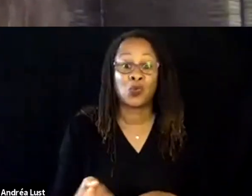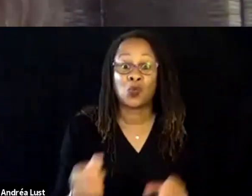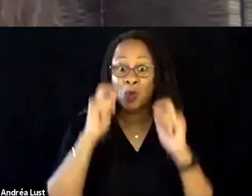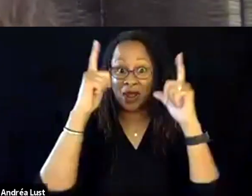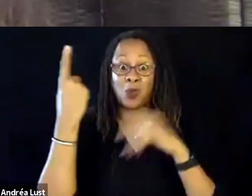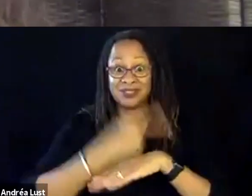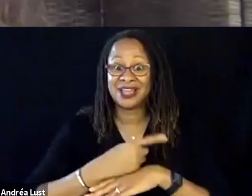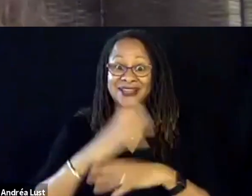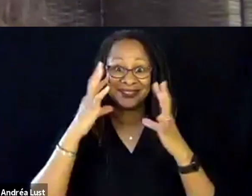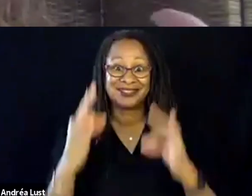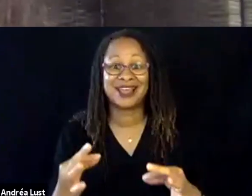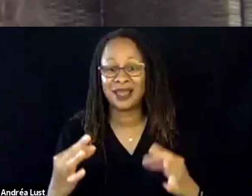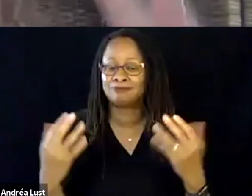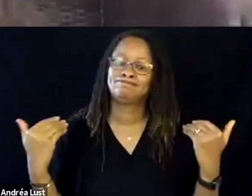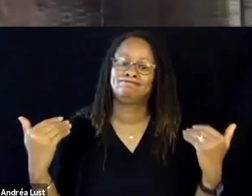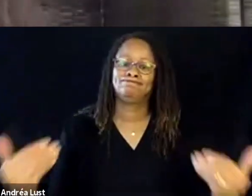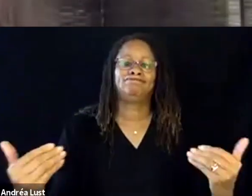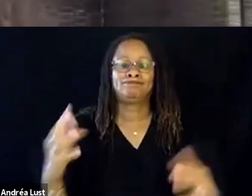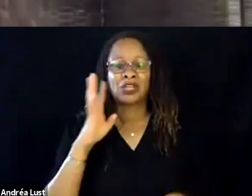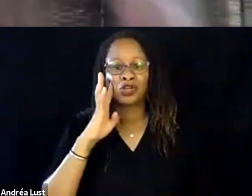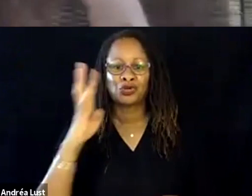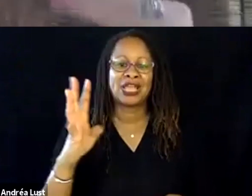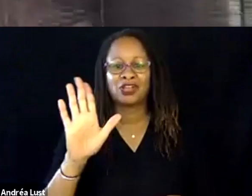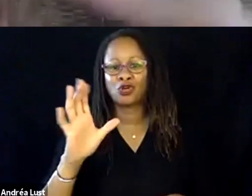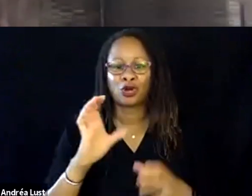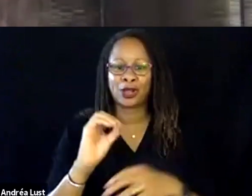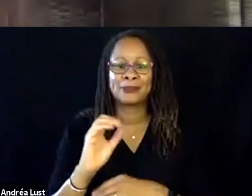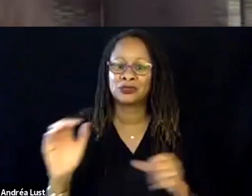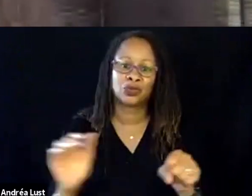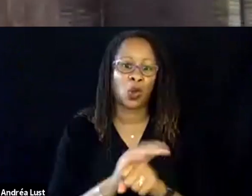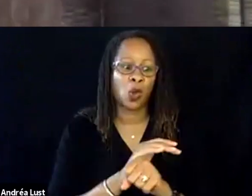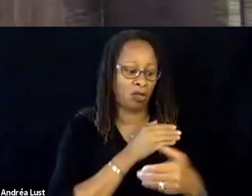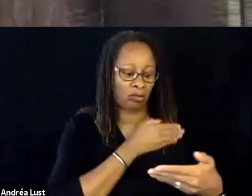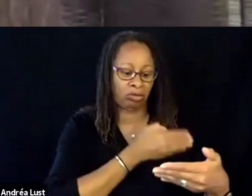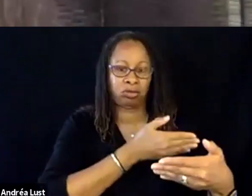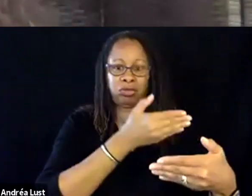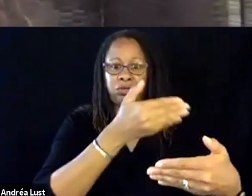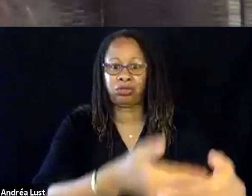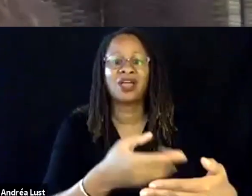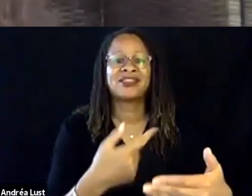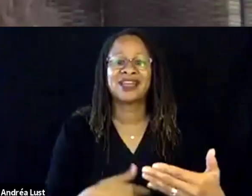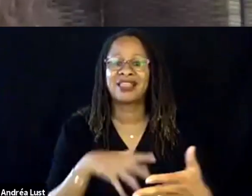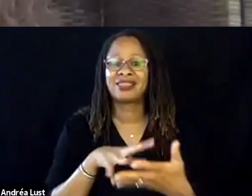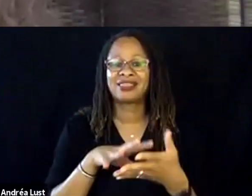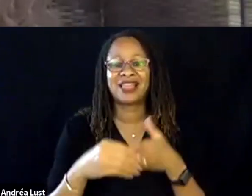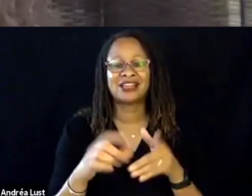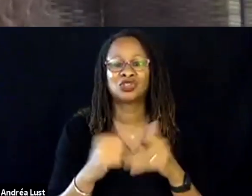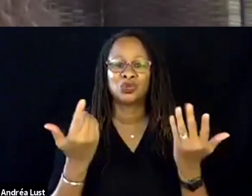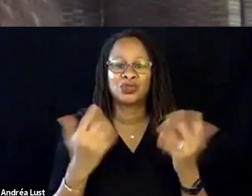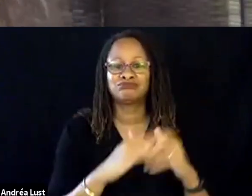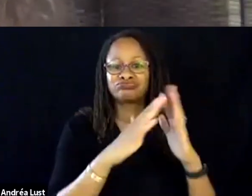and decided to, create your company. Like, there was a whole trajectory that led up to it. So I'd love for you to walk us